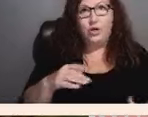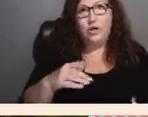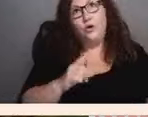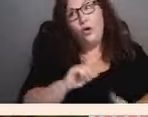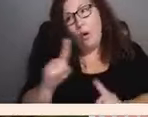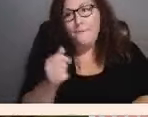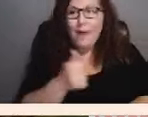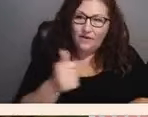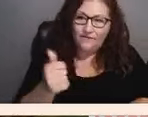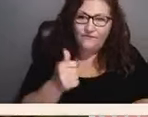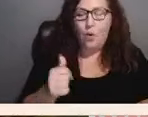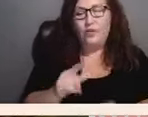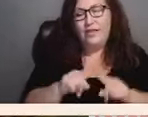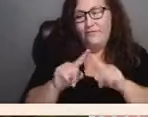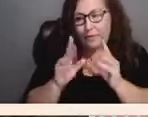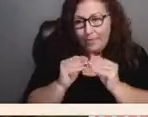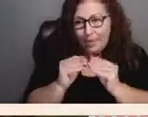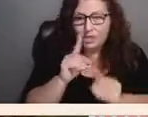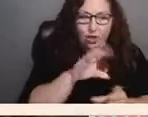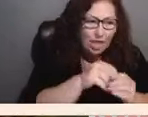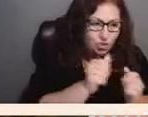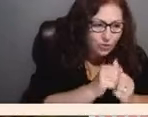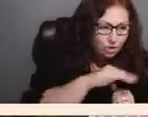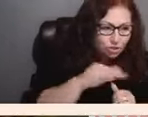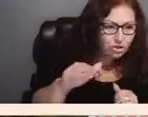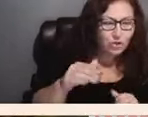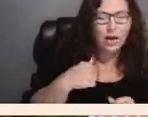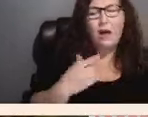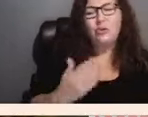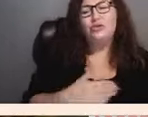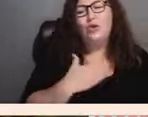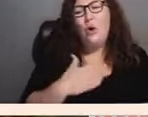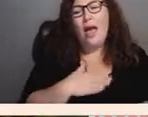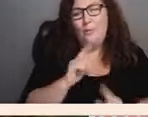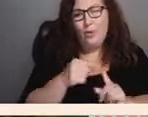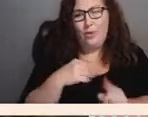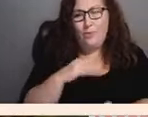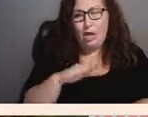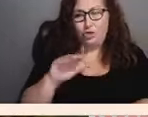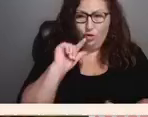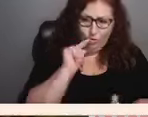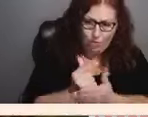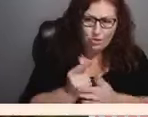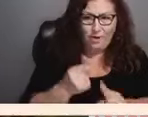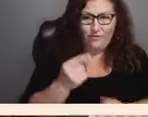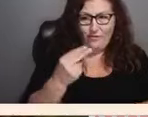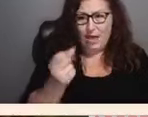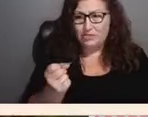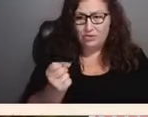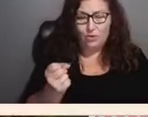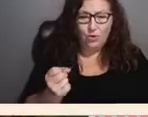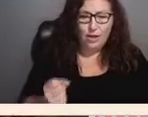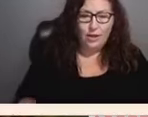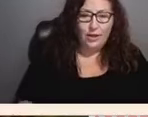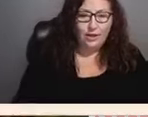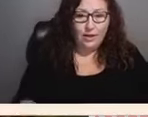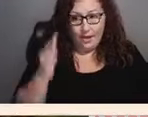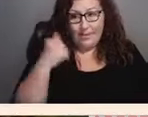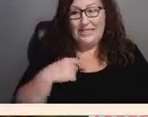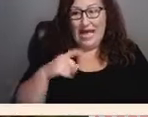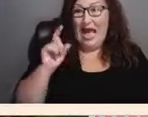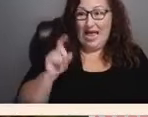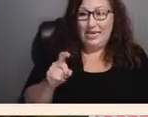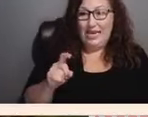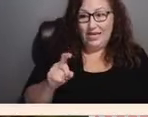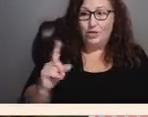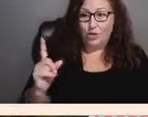children. I was so happy when my children graduated from high school because I needed to walk across that stage